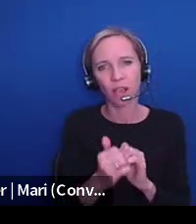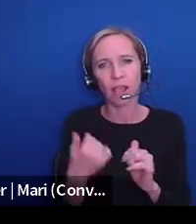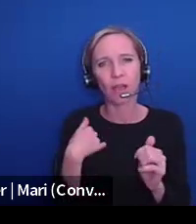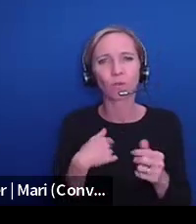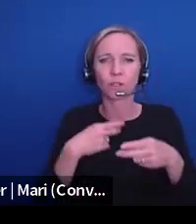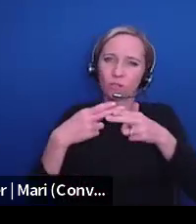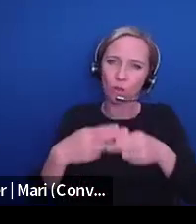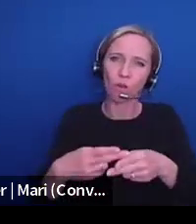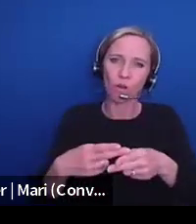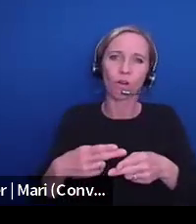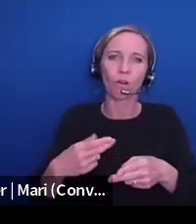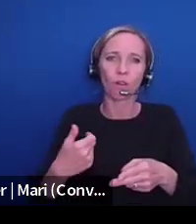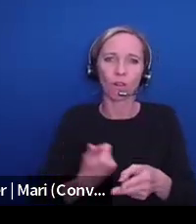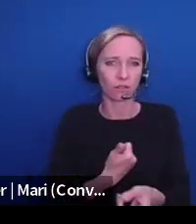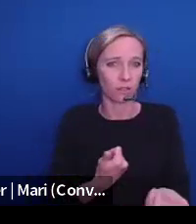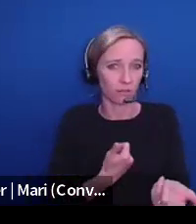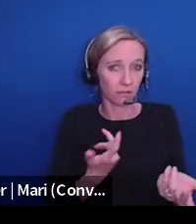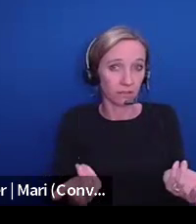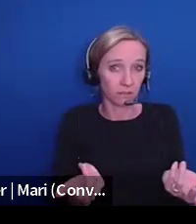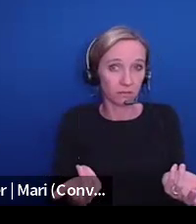call ourselves and how we